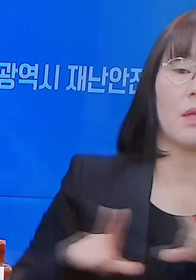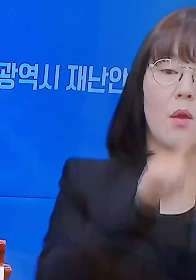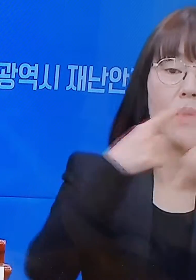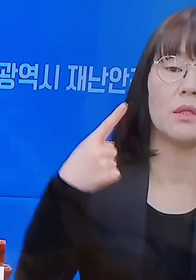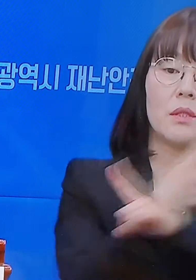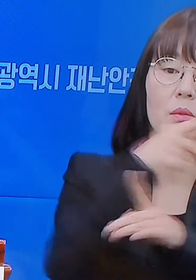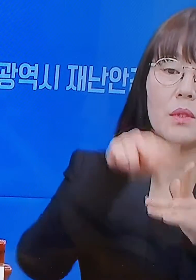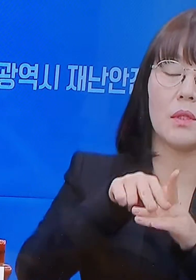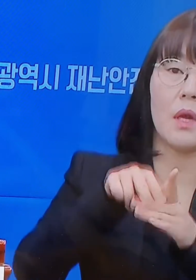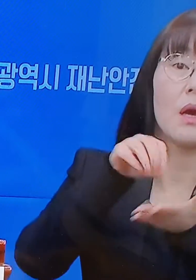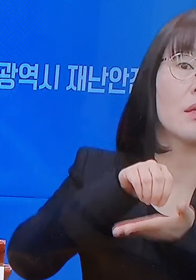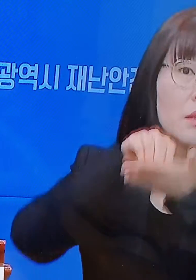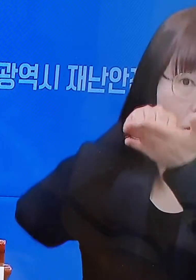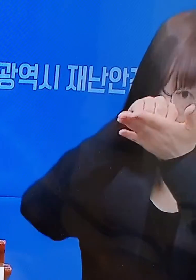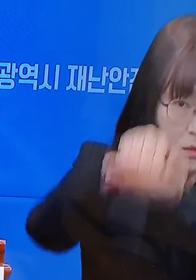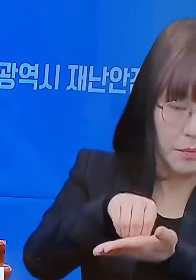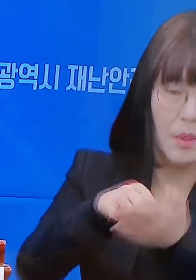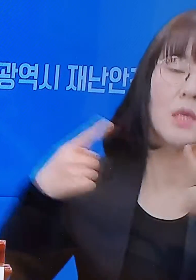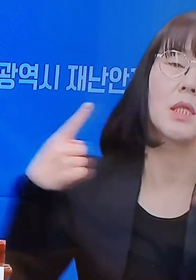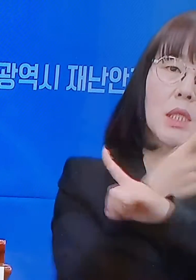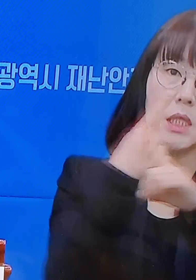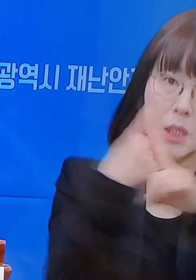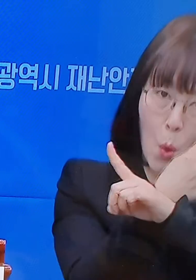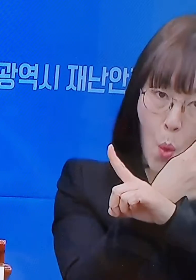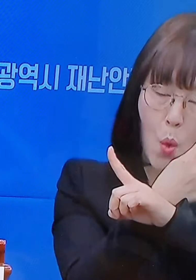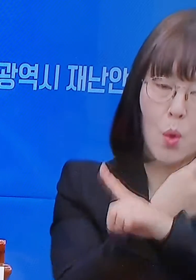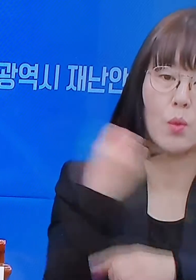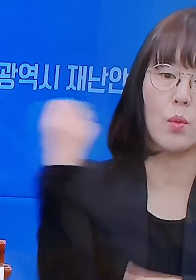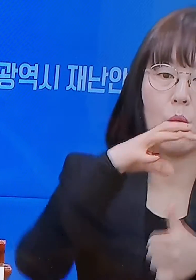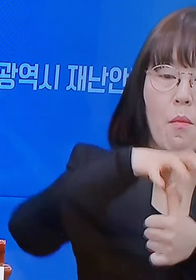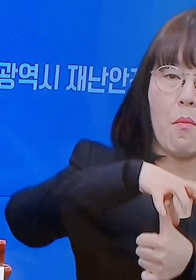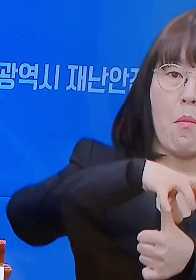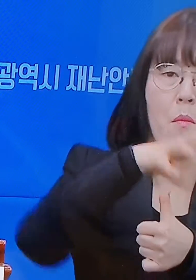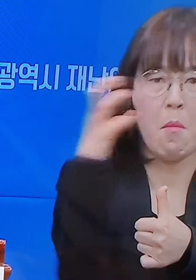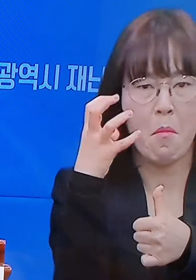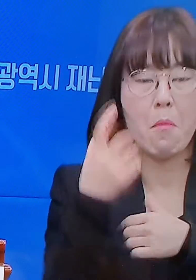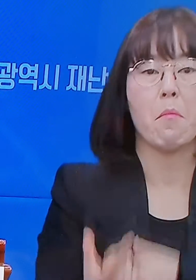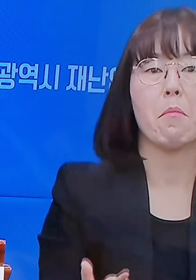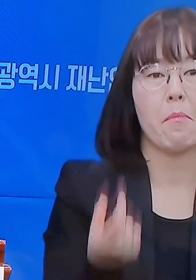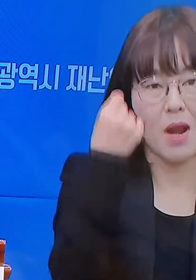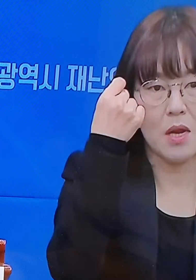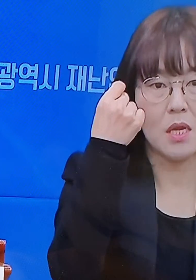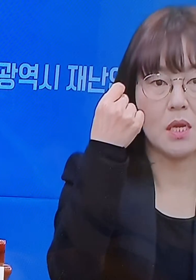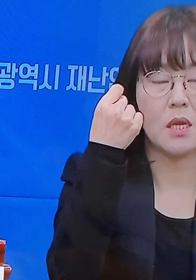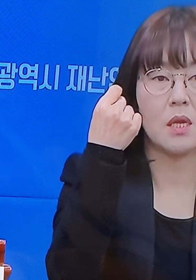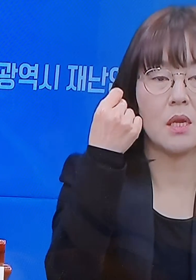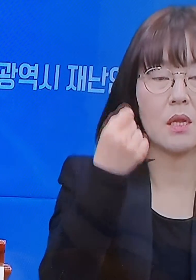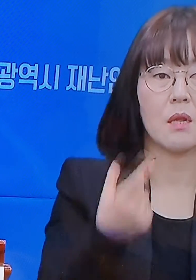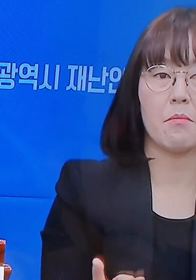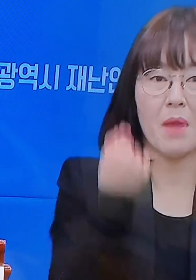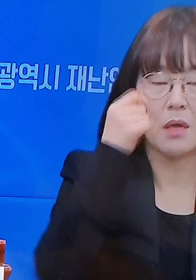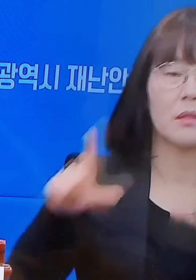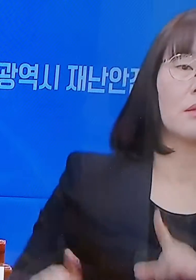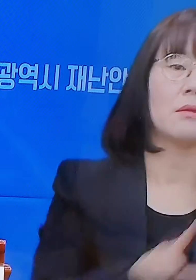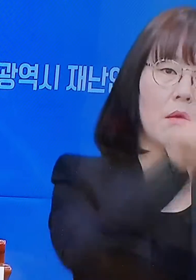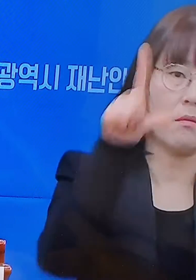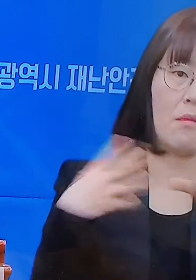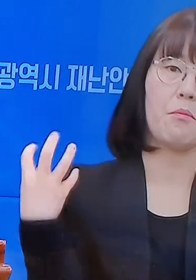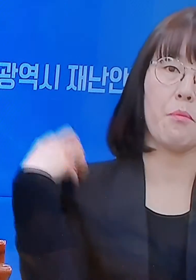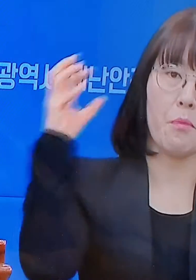be infected with coronaviruses are at around 37 degrees